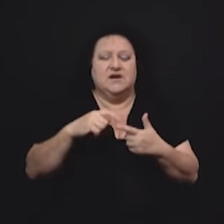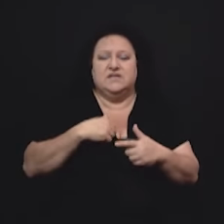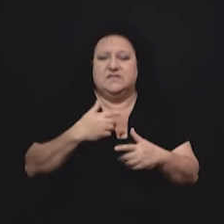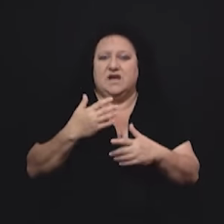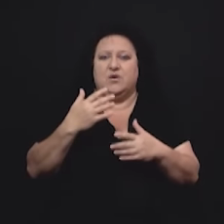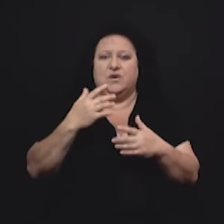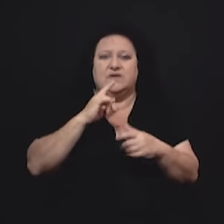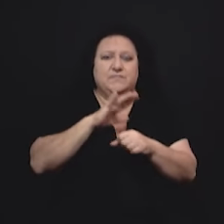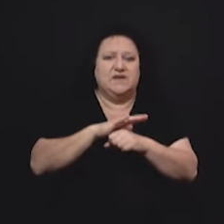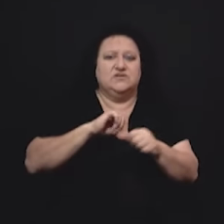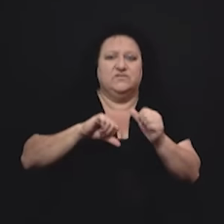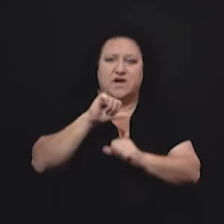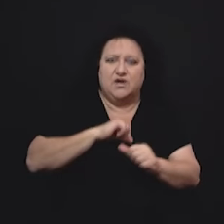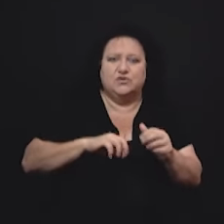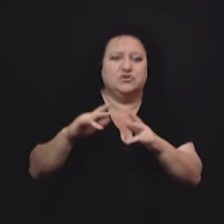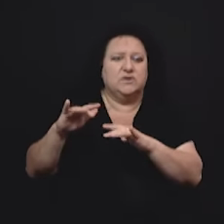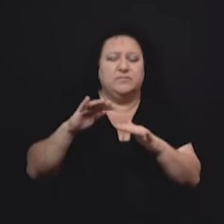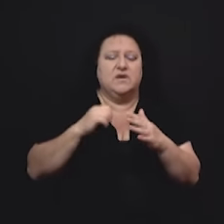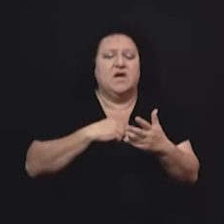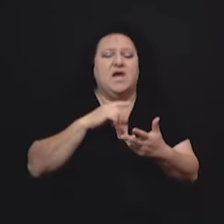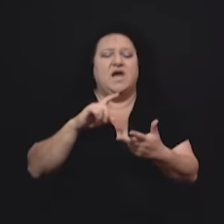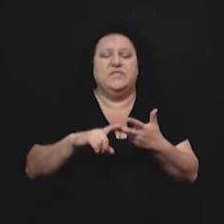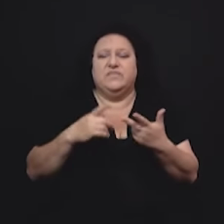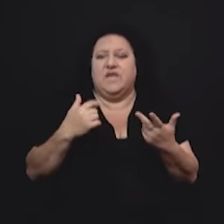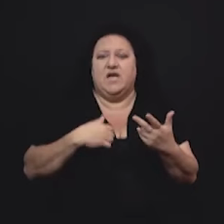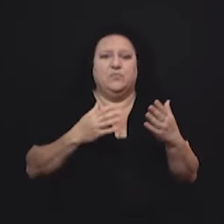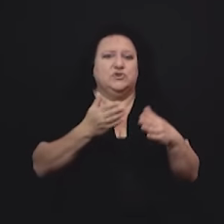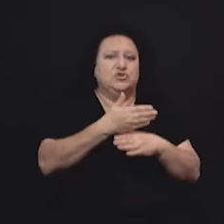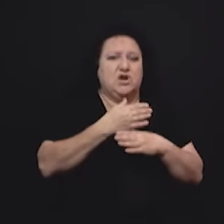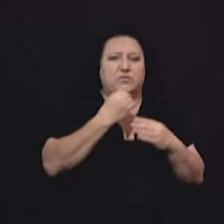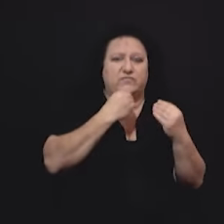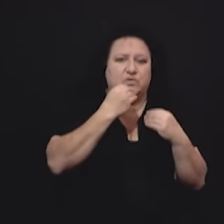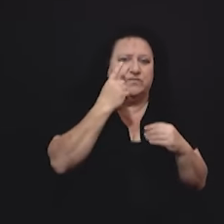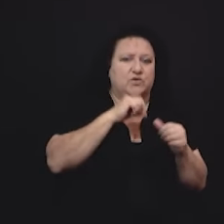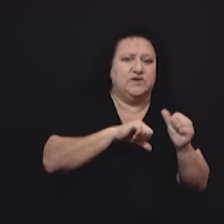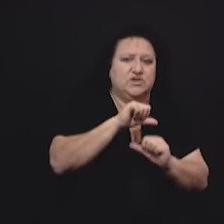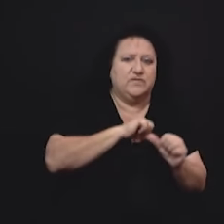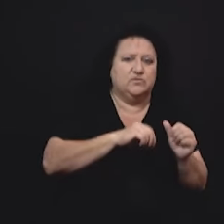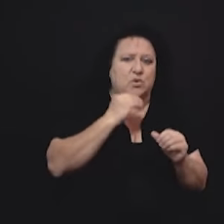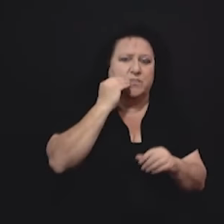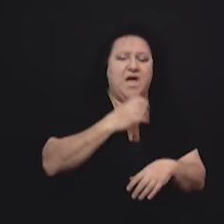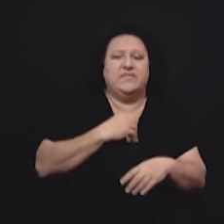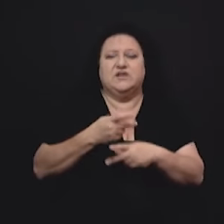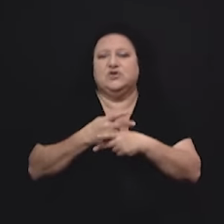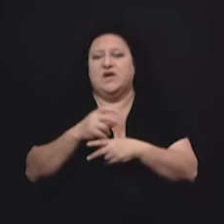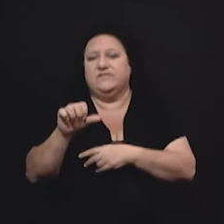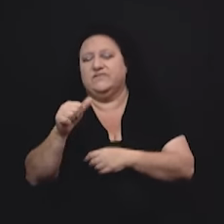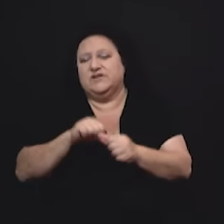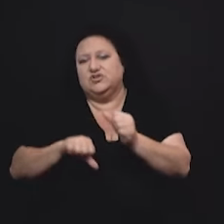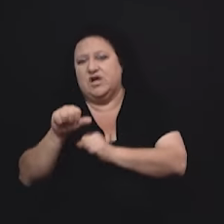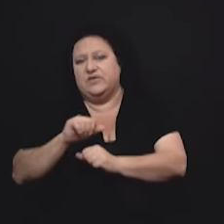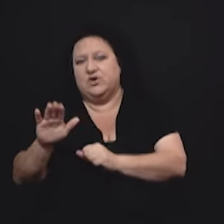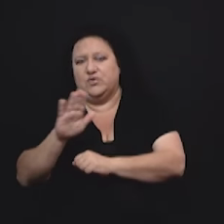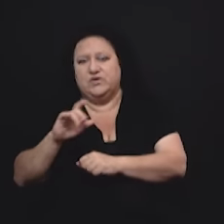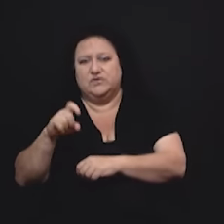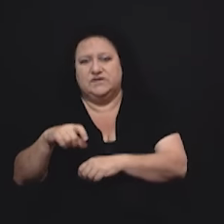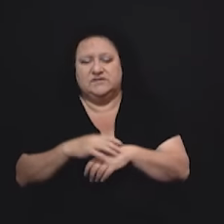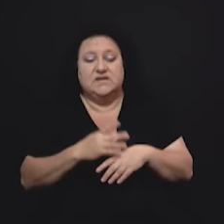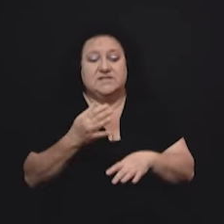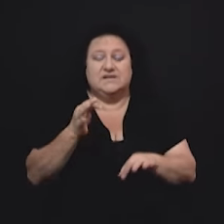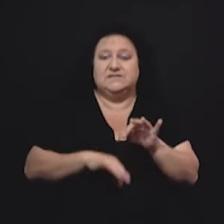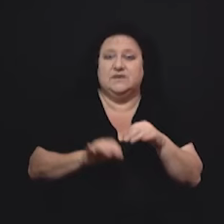in their homes, and they prayed together faithfully, and they cared for each other's needs. This is simple church. This is